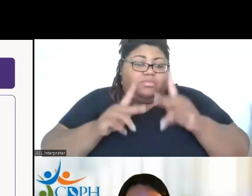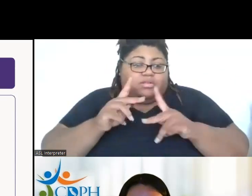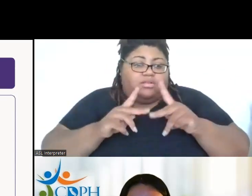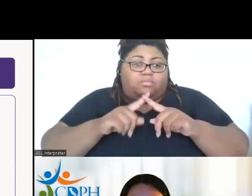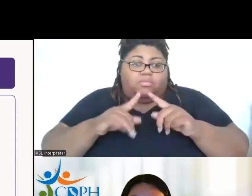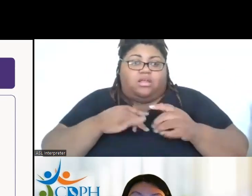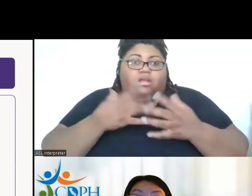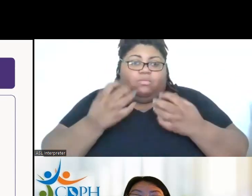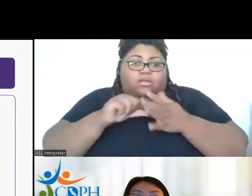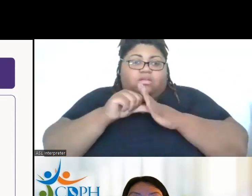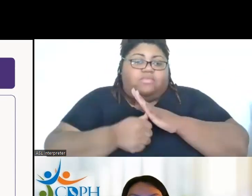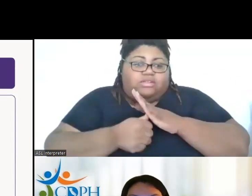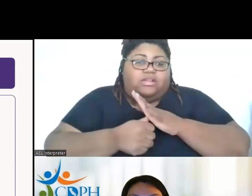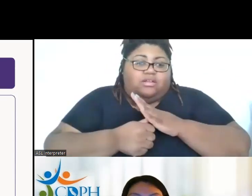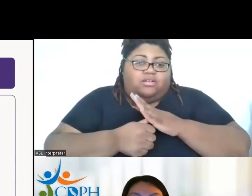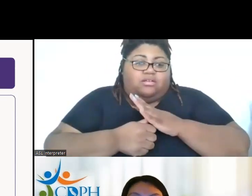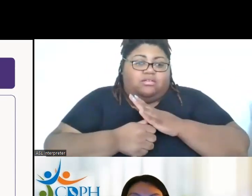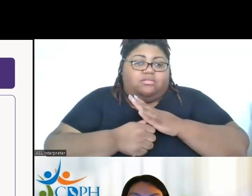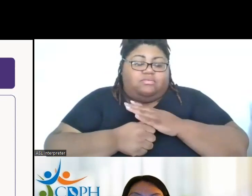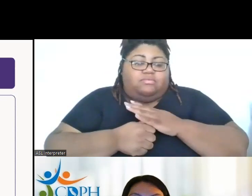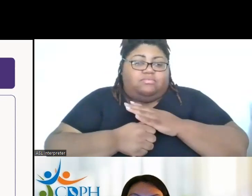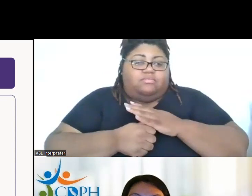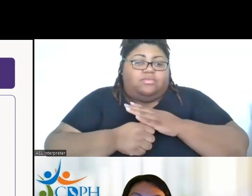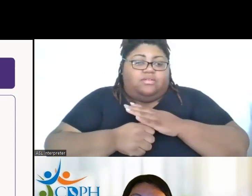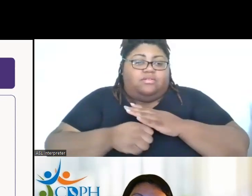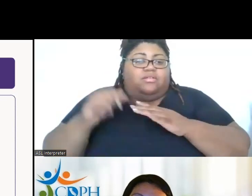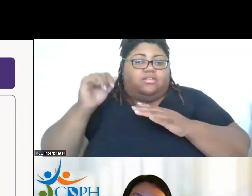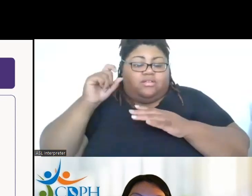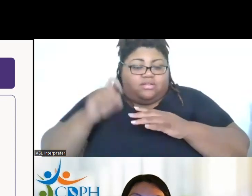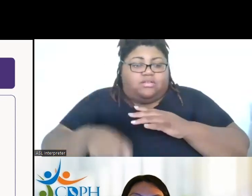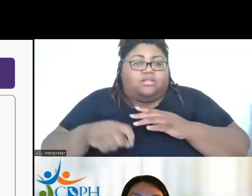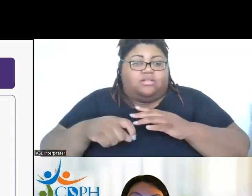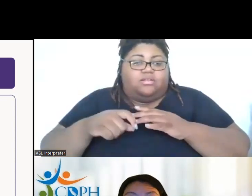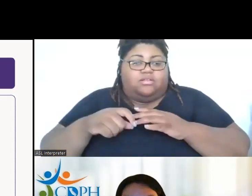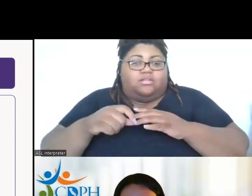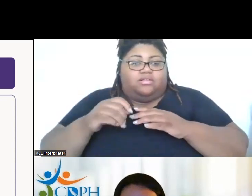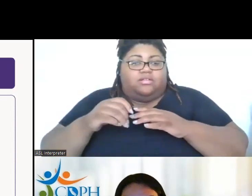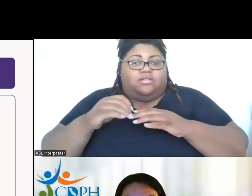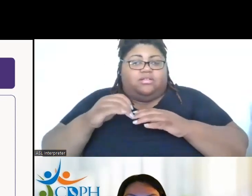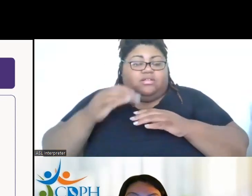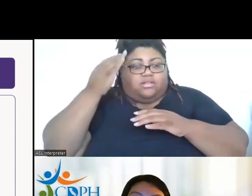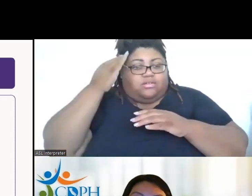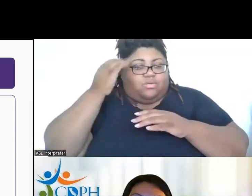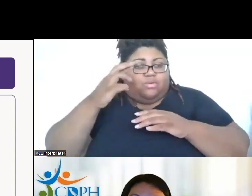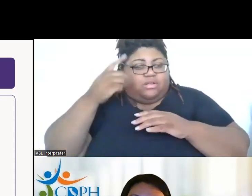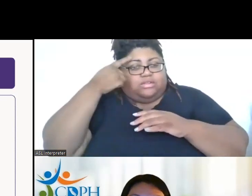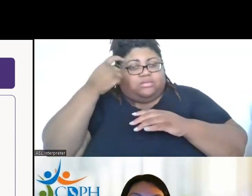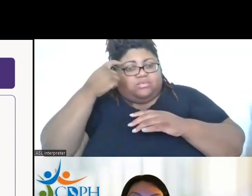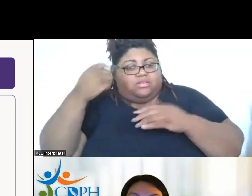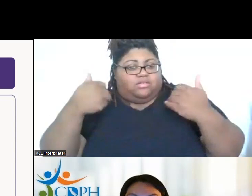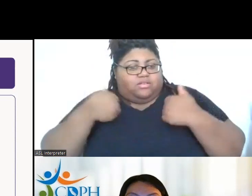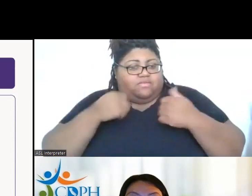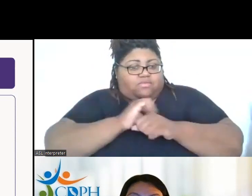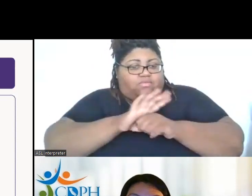emphasize, the voyage starts with testing. You have to first suspect you have COVID to get tested, find out you have